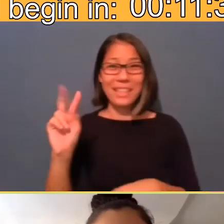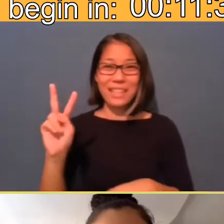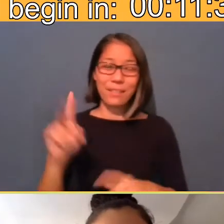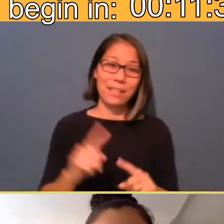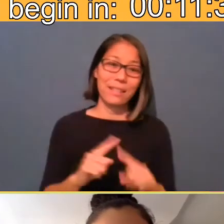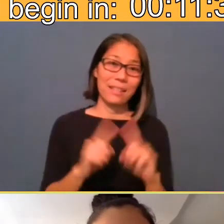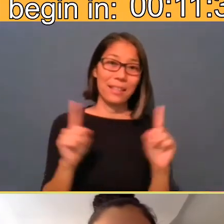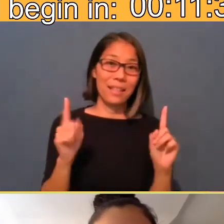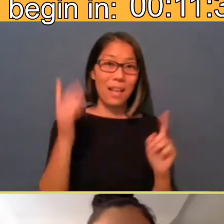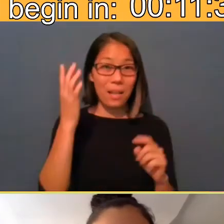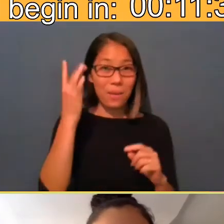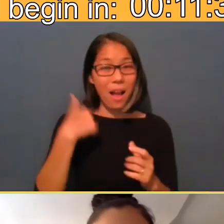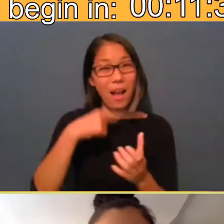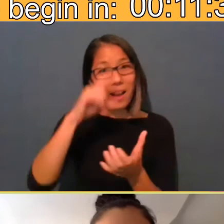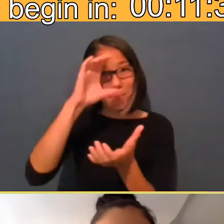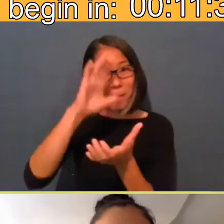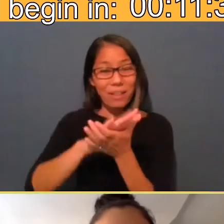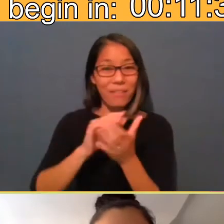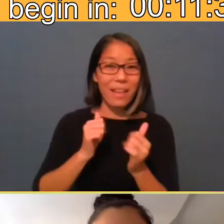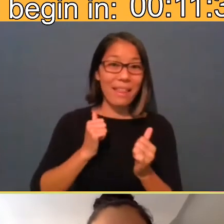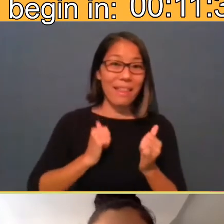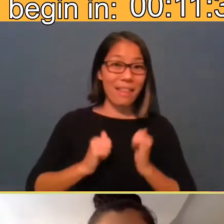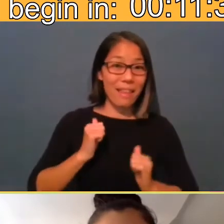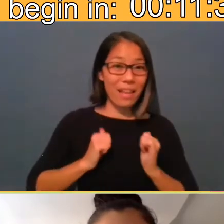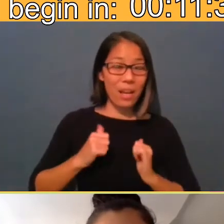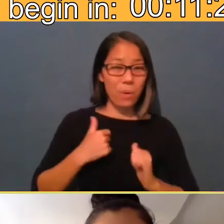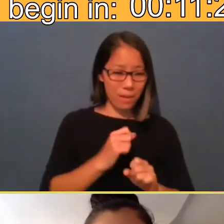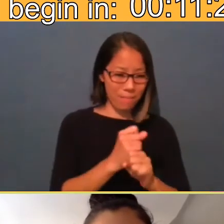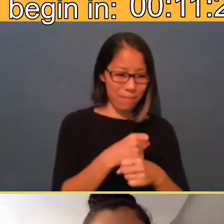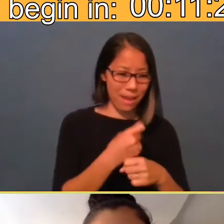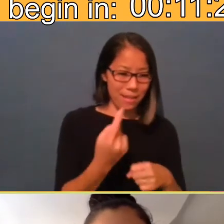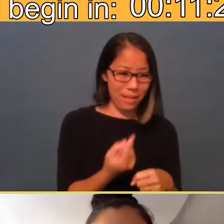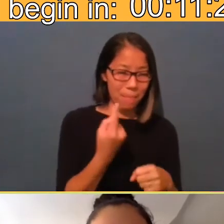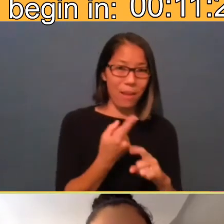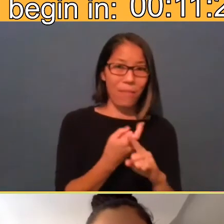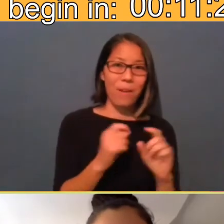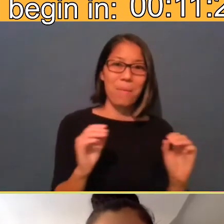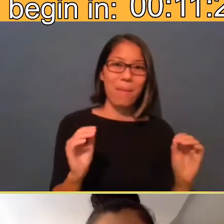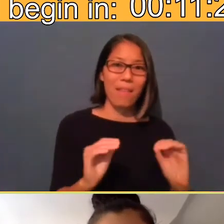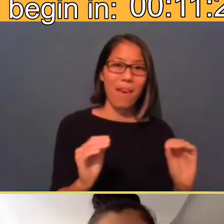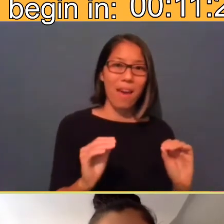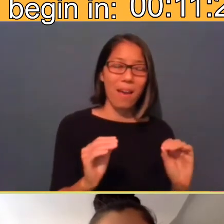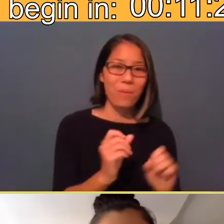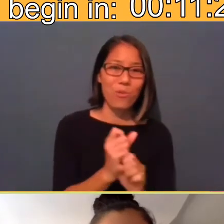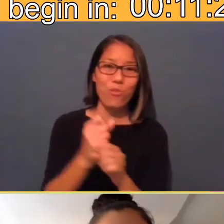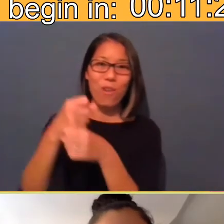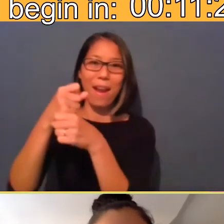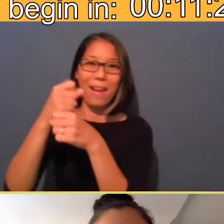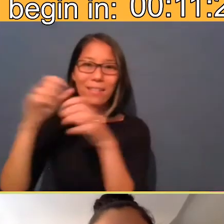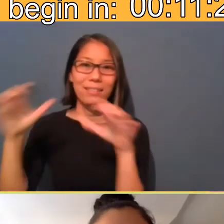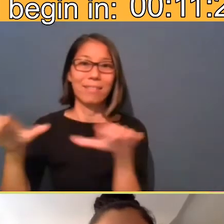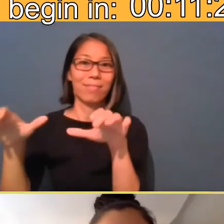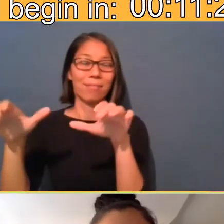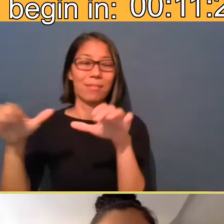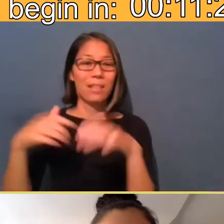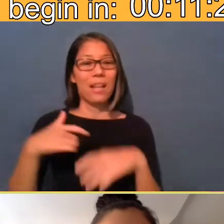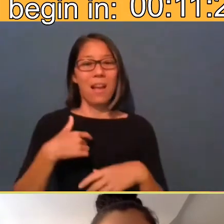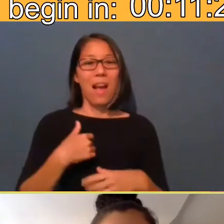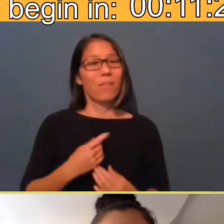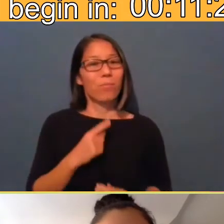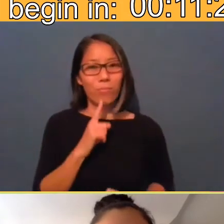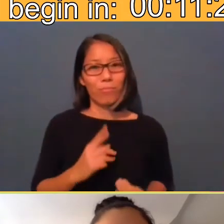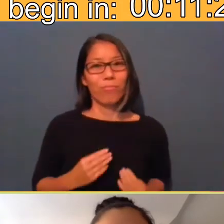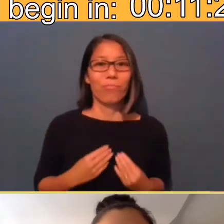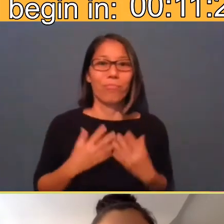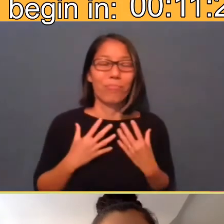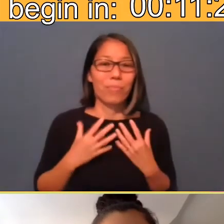believe in theater, we make something from nothing, and we create something from nothing. And I've been very much inspired as I